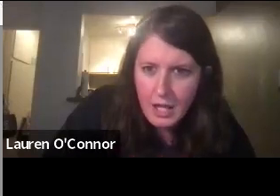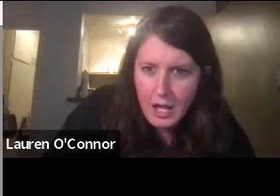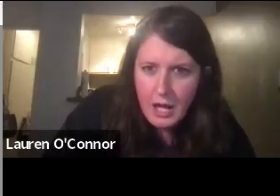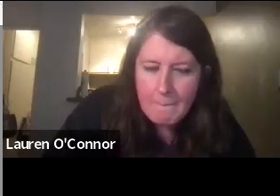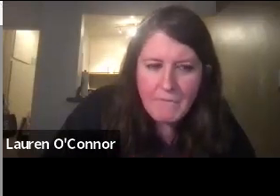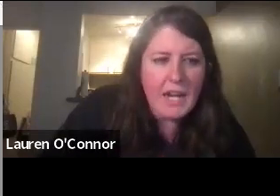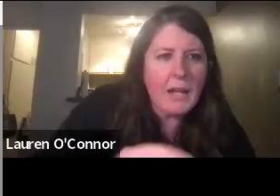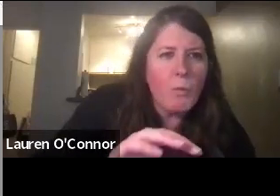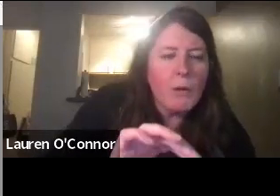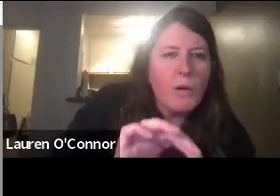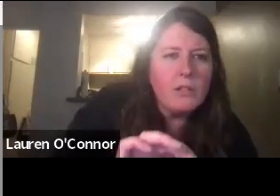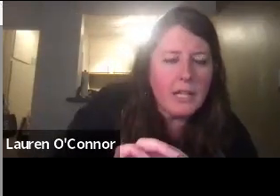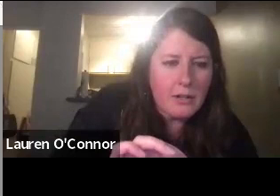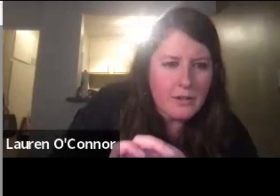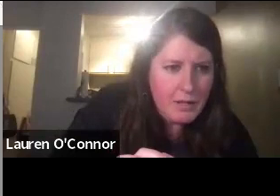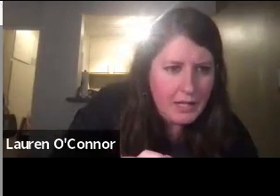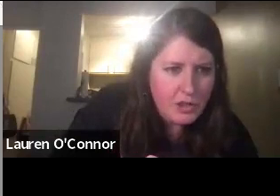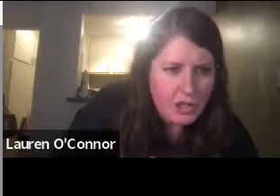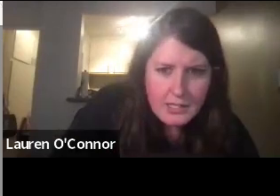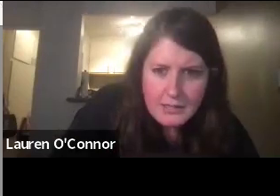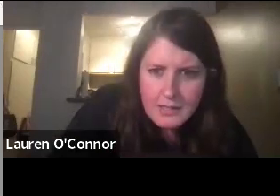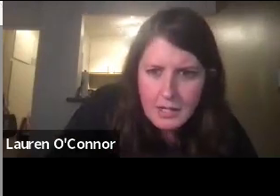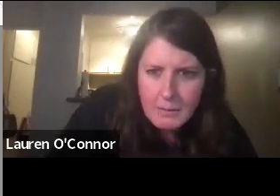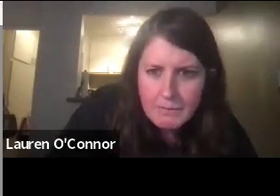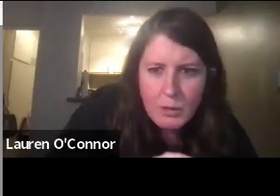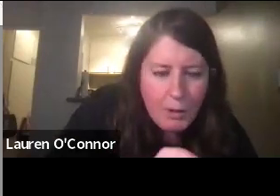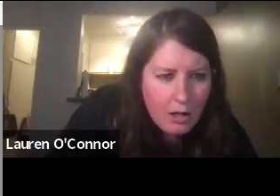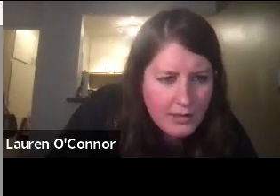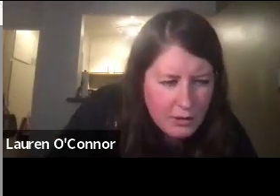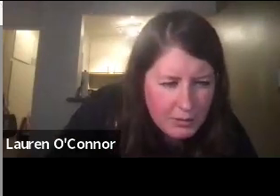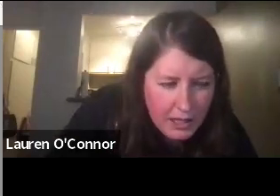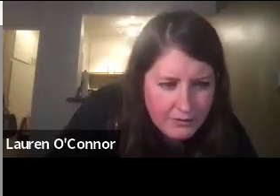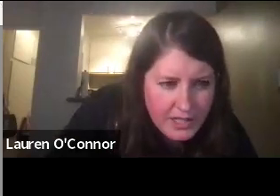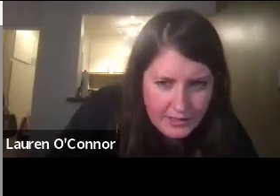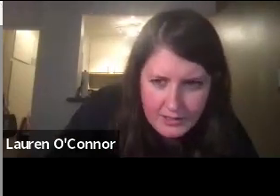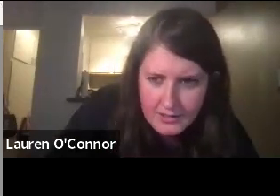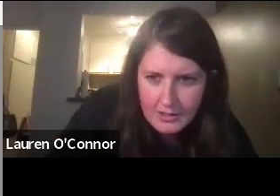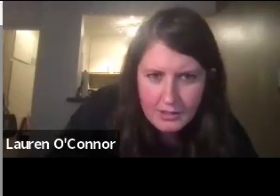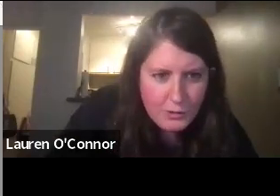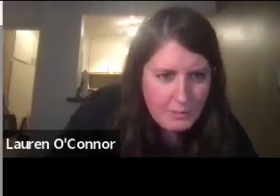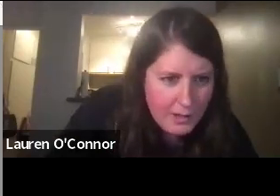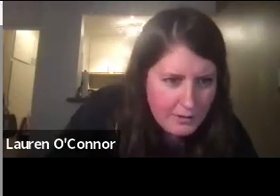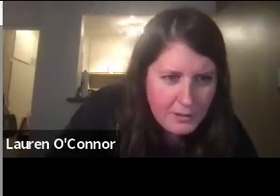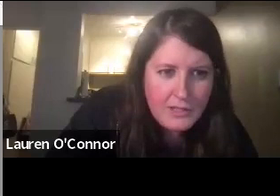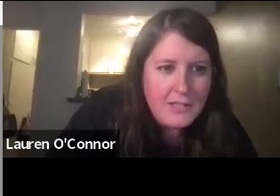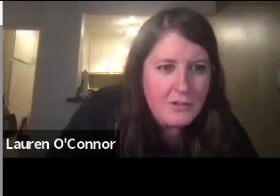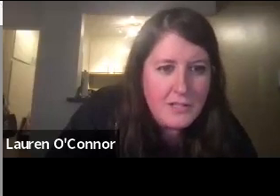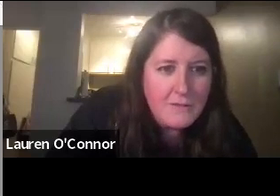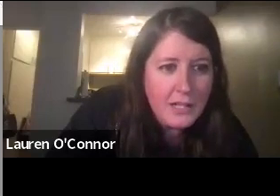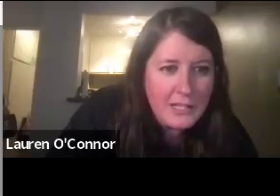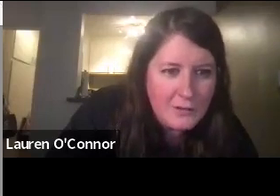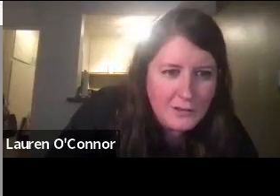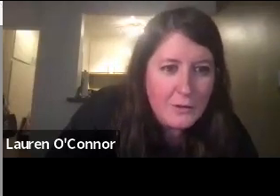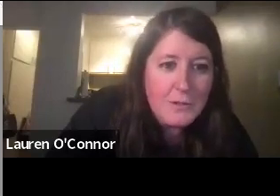cooking. Yep. And what I want to look at on this page is Paul's little block of text towards the bottom, consider